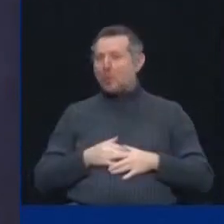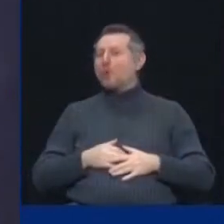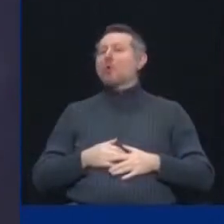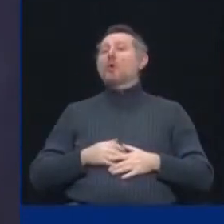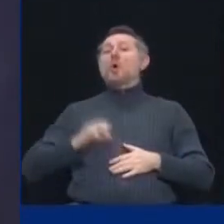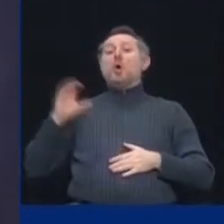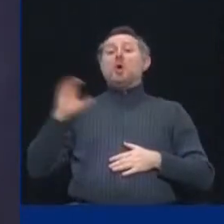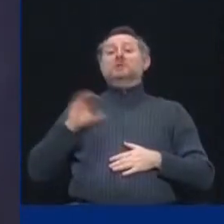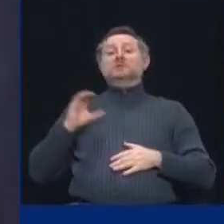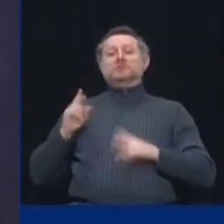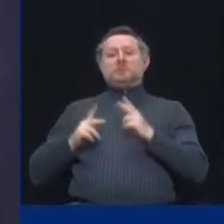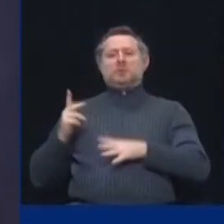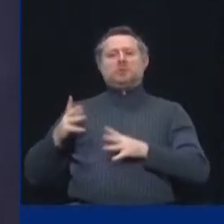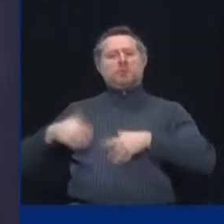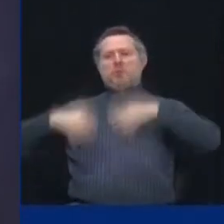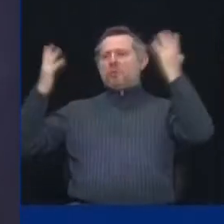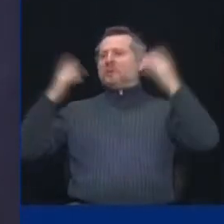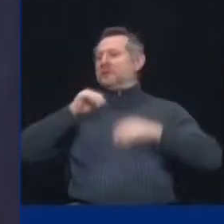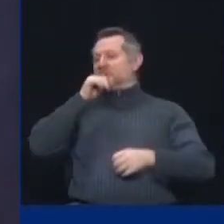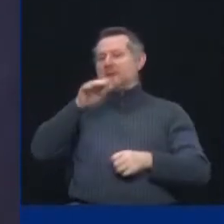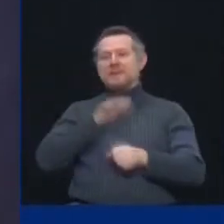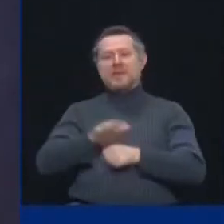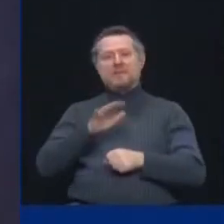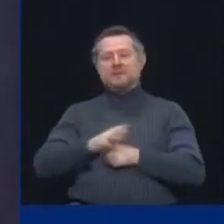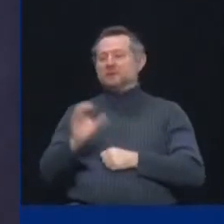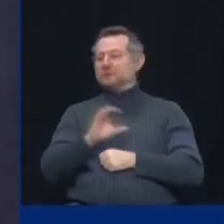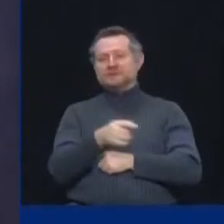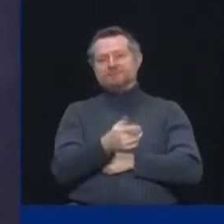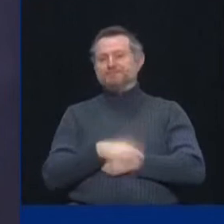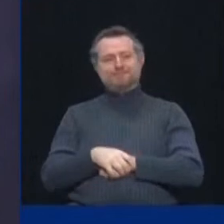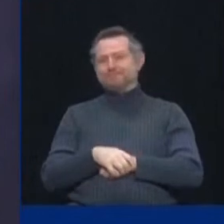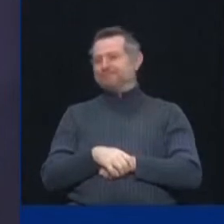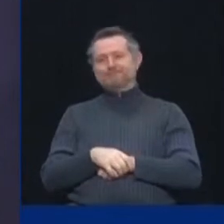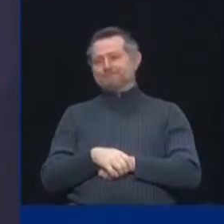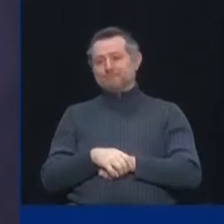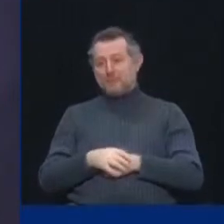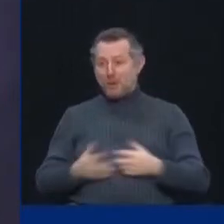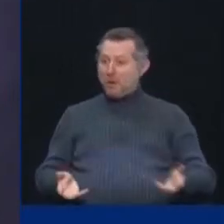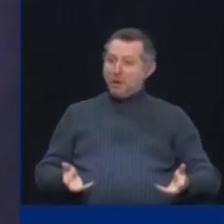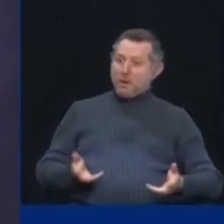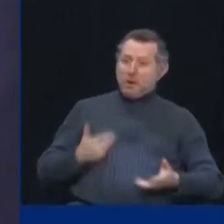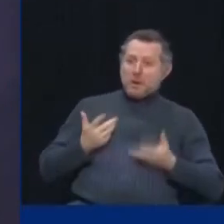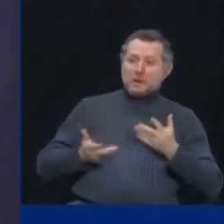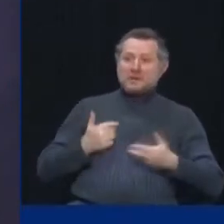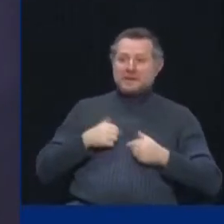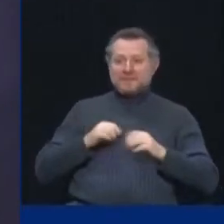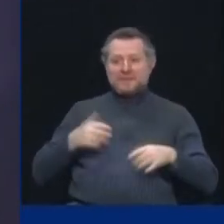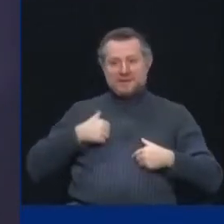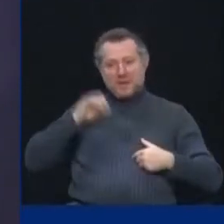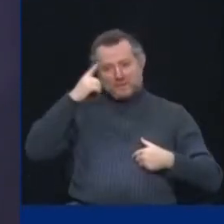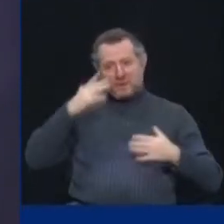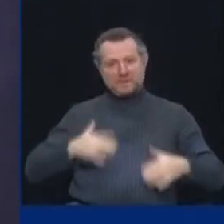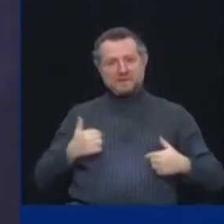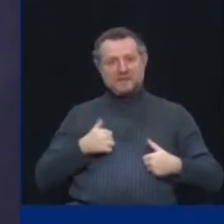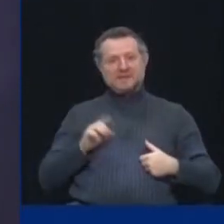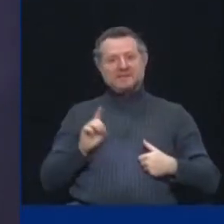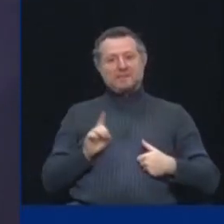well, you're not conservative enough. I say, yeah, it's because I'm a Democrat. It's what the people